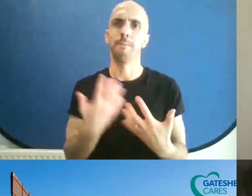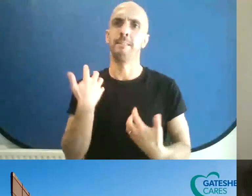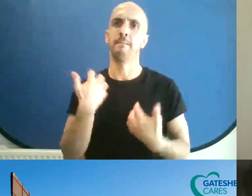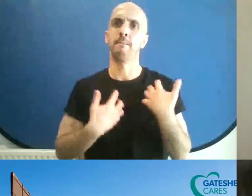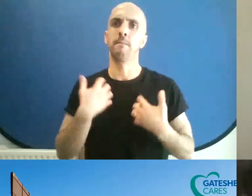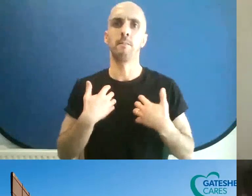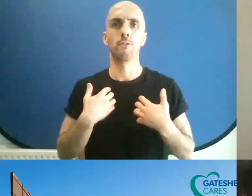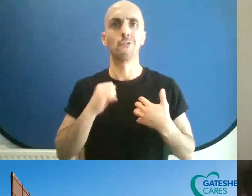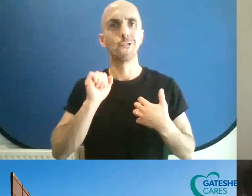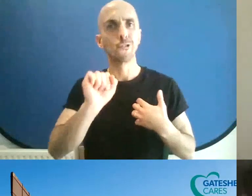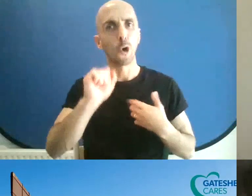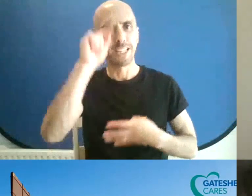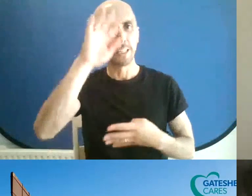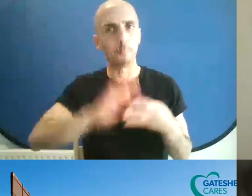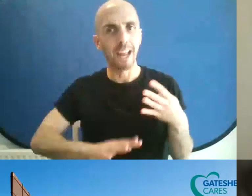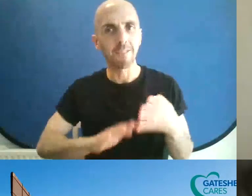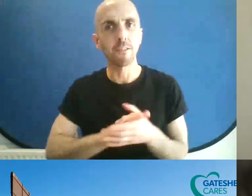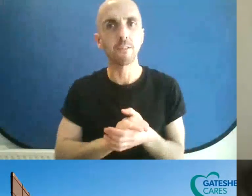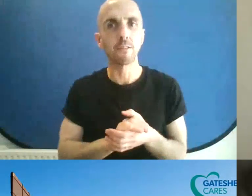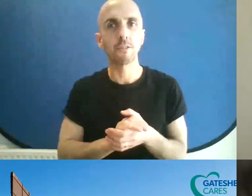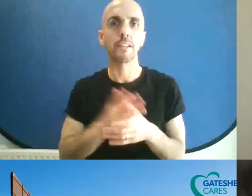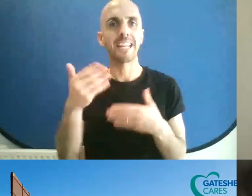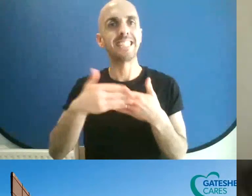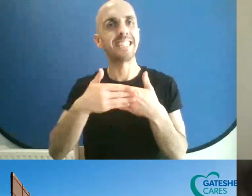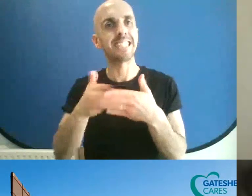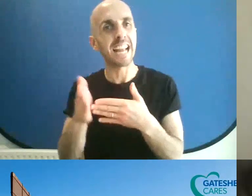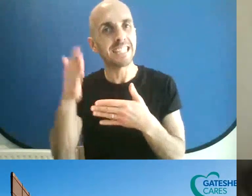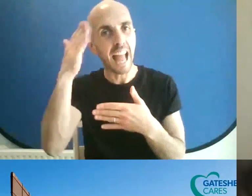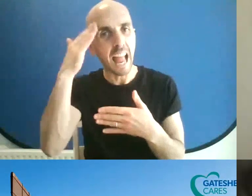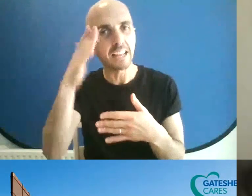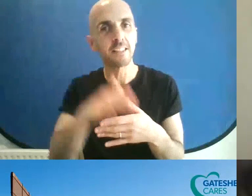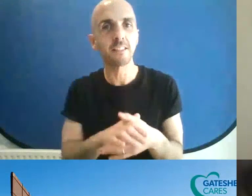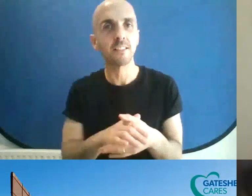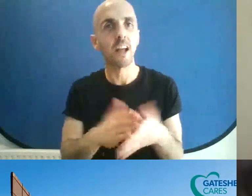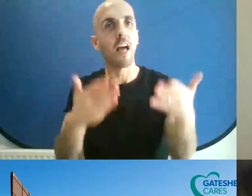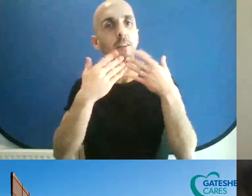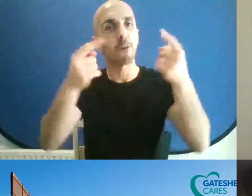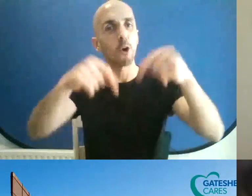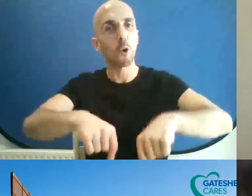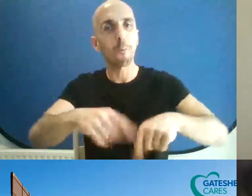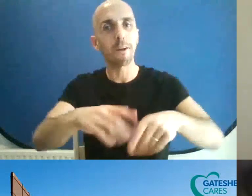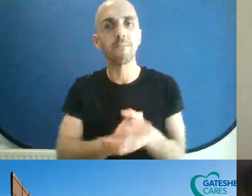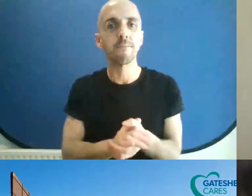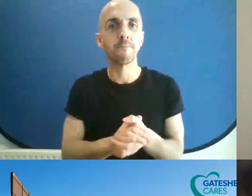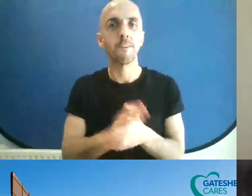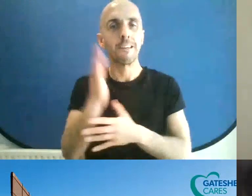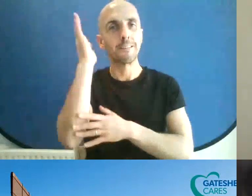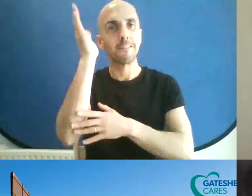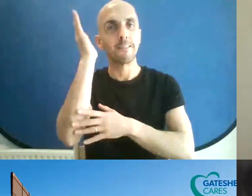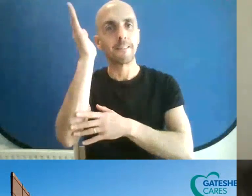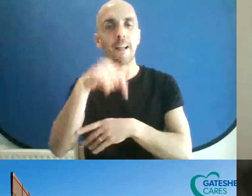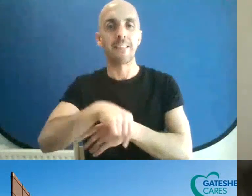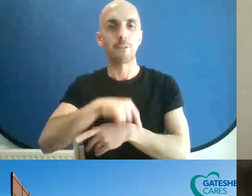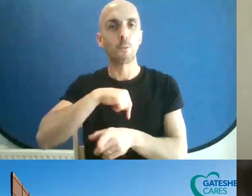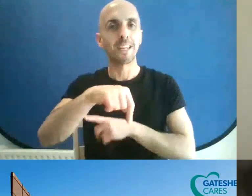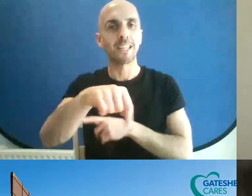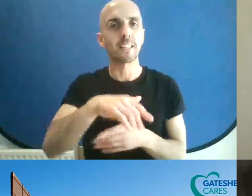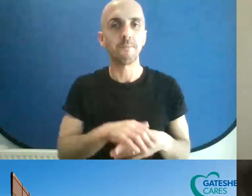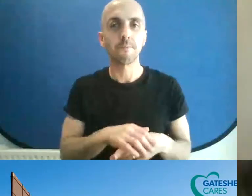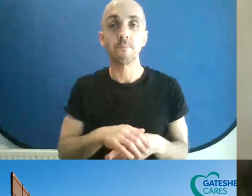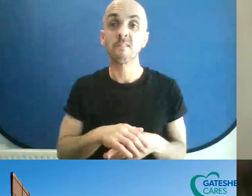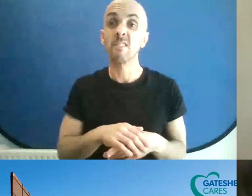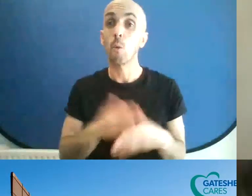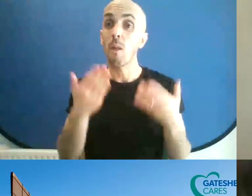Gateshead. And it's been a pleasure having you here as a contributor to this week's programme. So many, many thanks again to all of you who joined